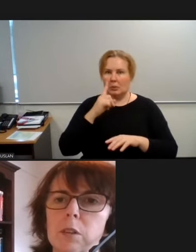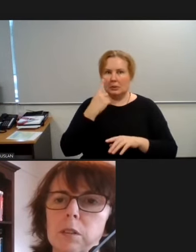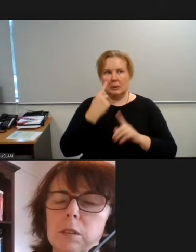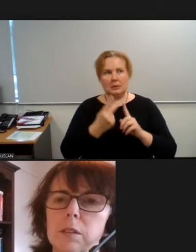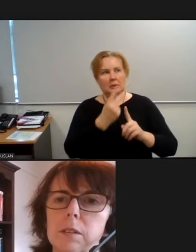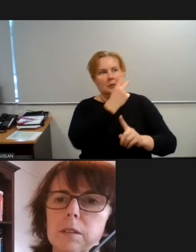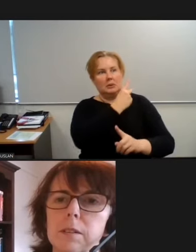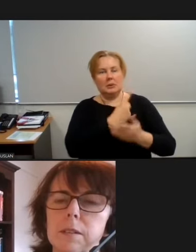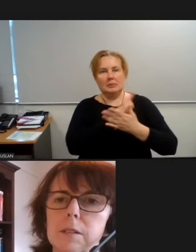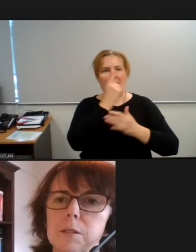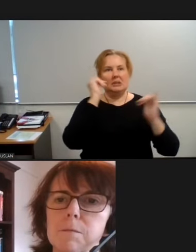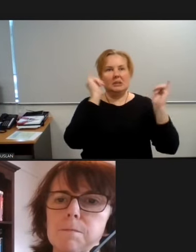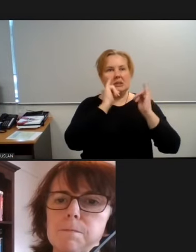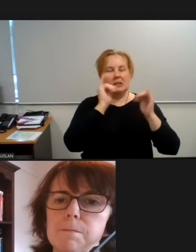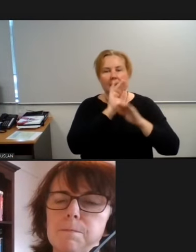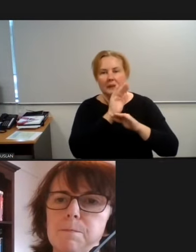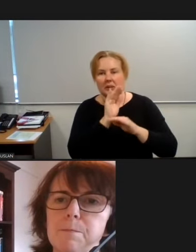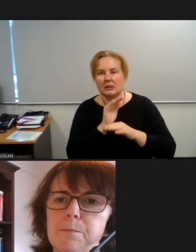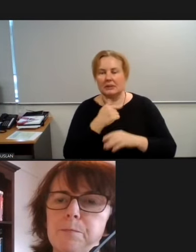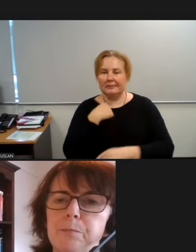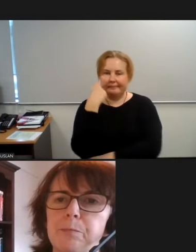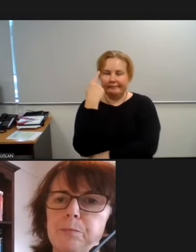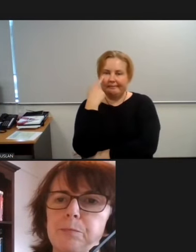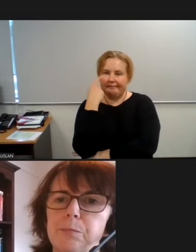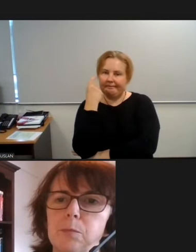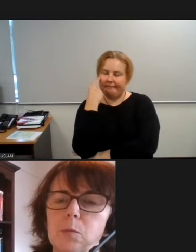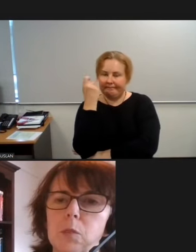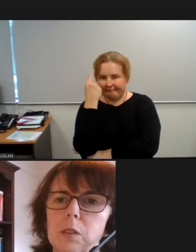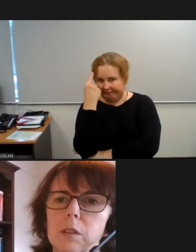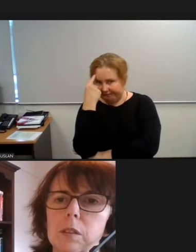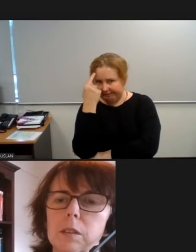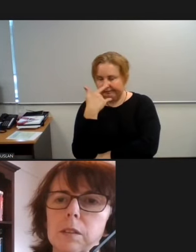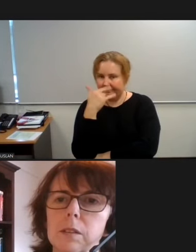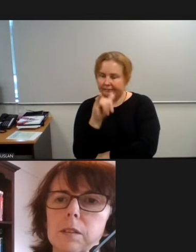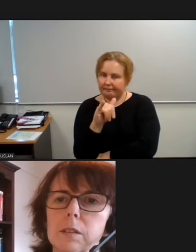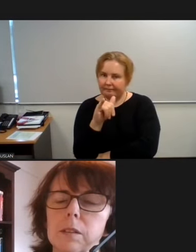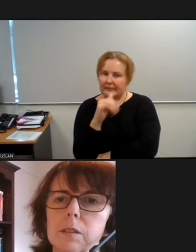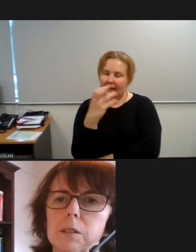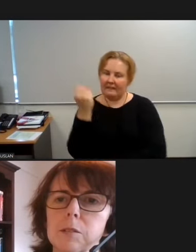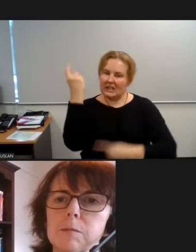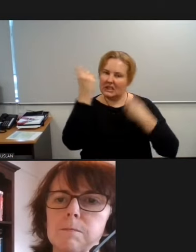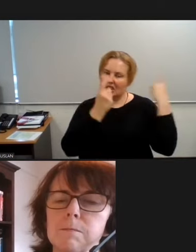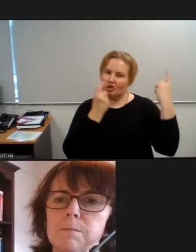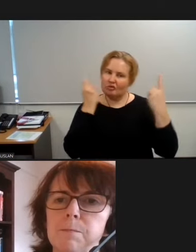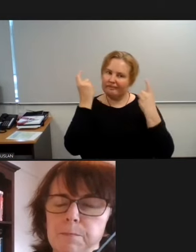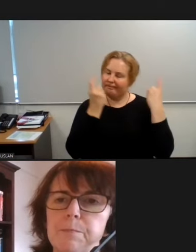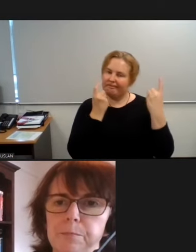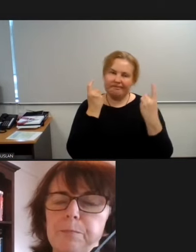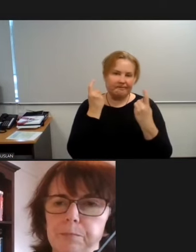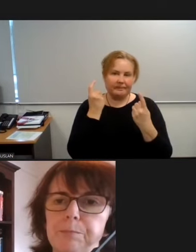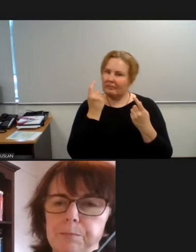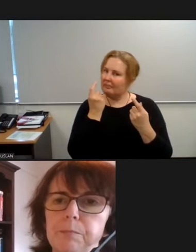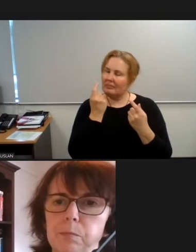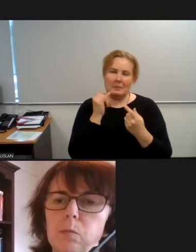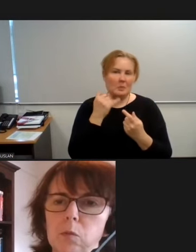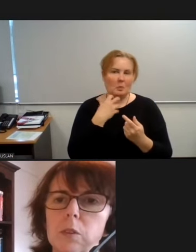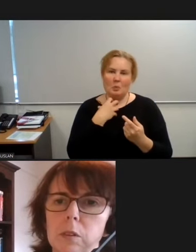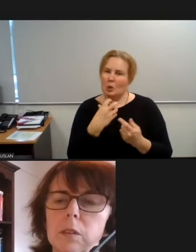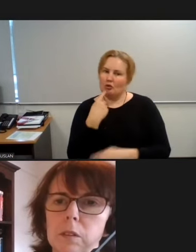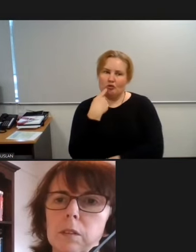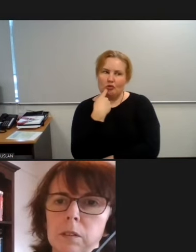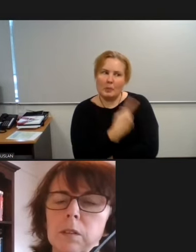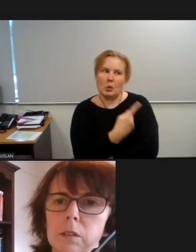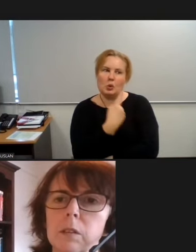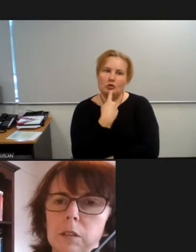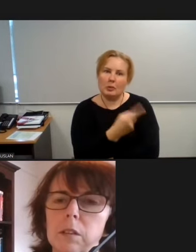but I suspect, unfortunately, that there's probably considerably more reporting to come as restrictions, et